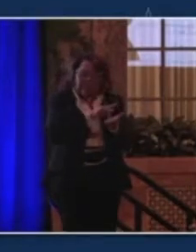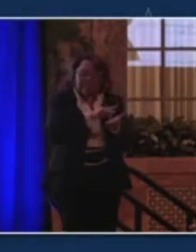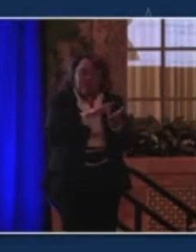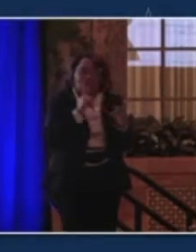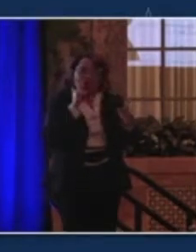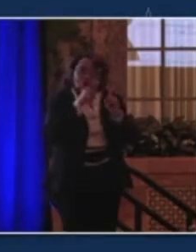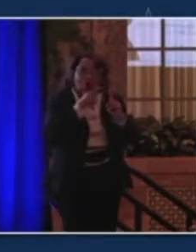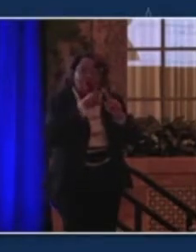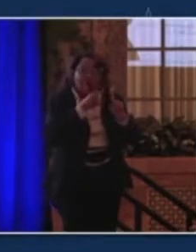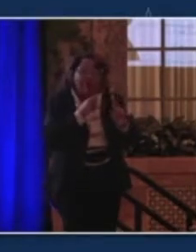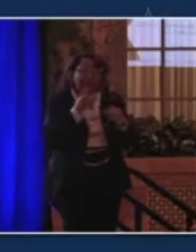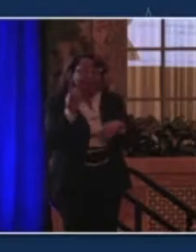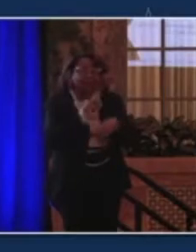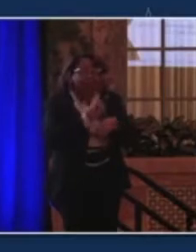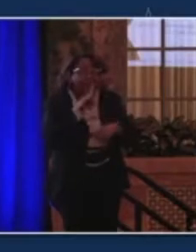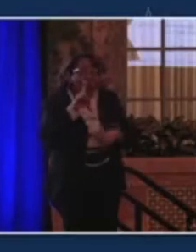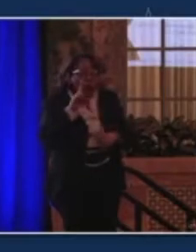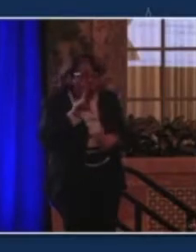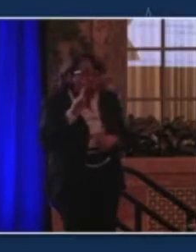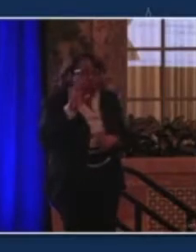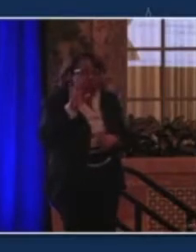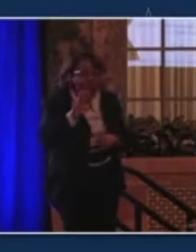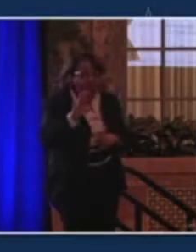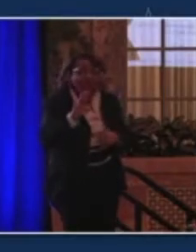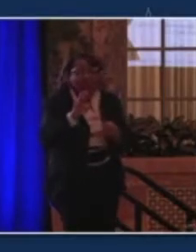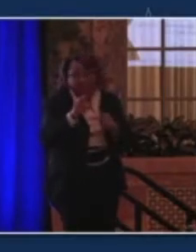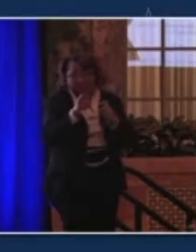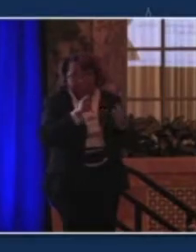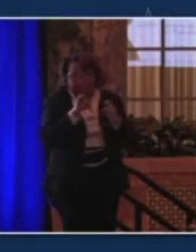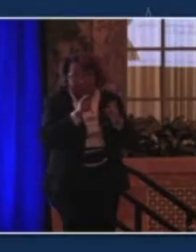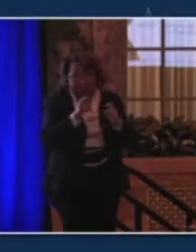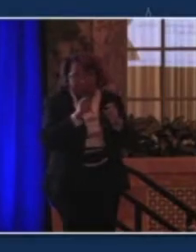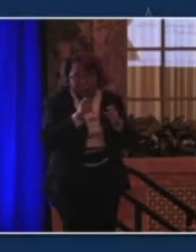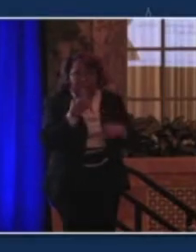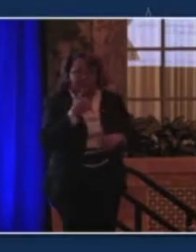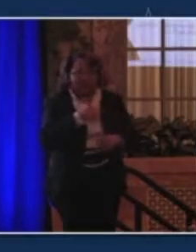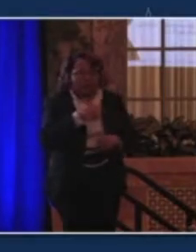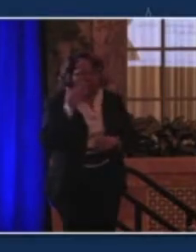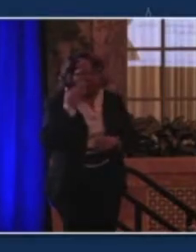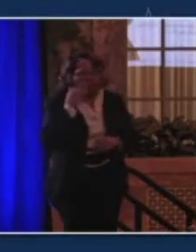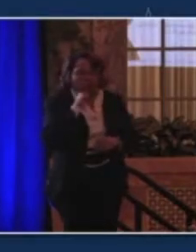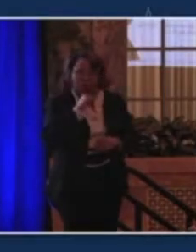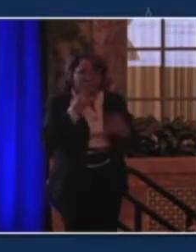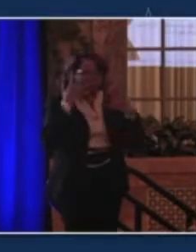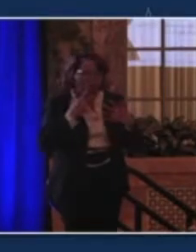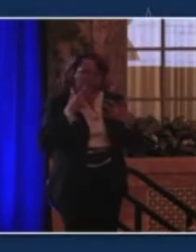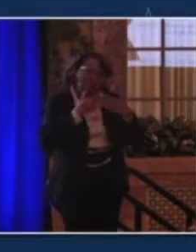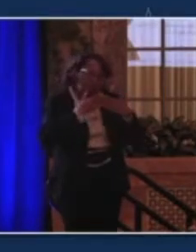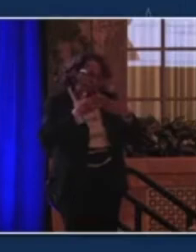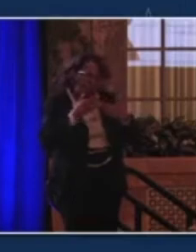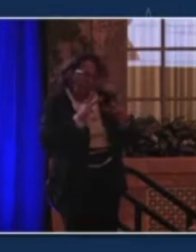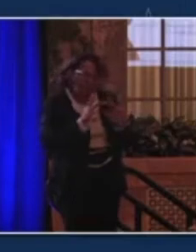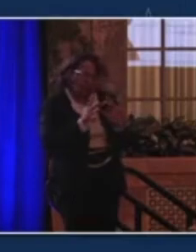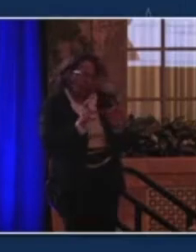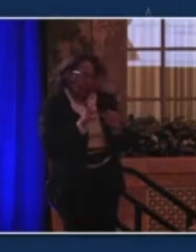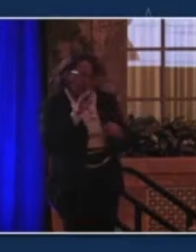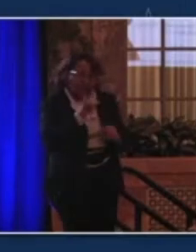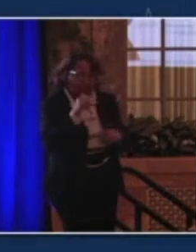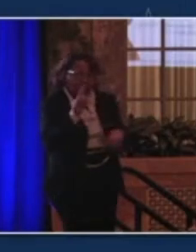from day one of his administration. And we know, unfortunately, the rest of the story of that